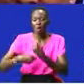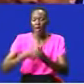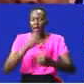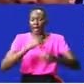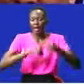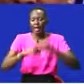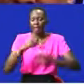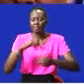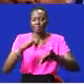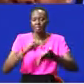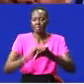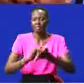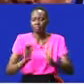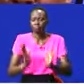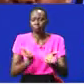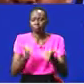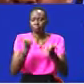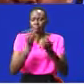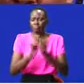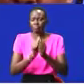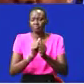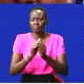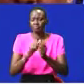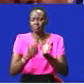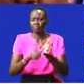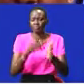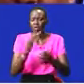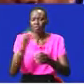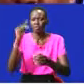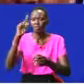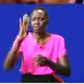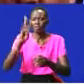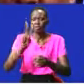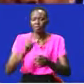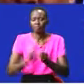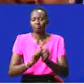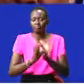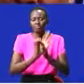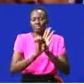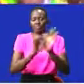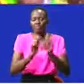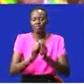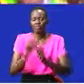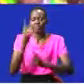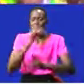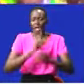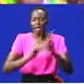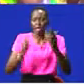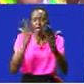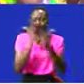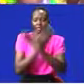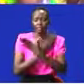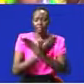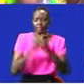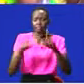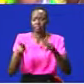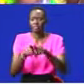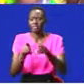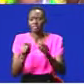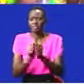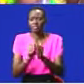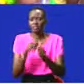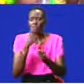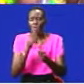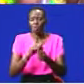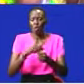that promote cases of gender-based violence, especially disco matangas and people who are brewing illicit